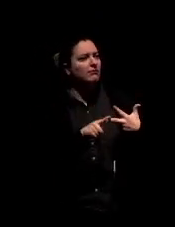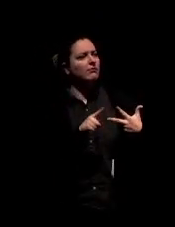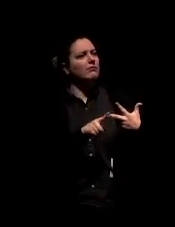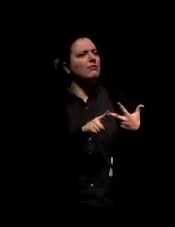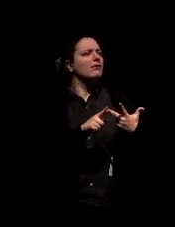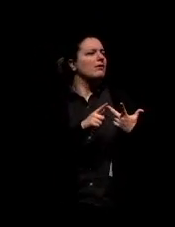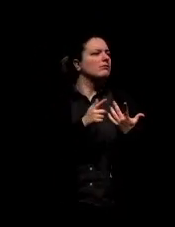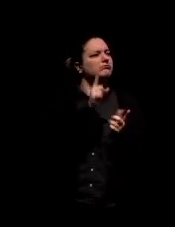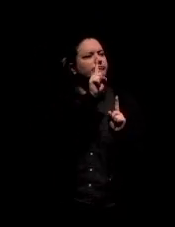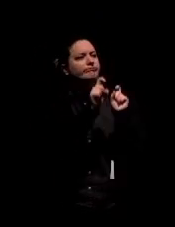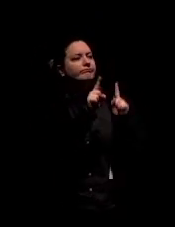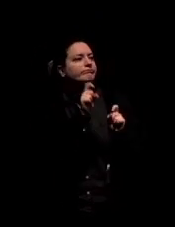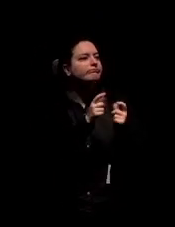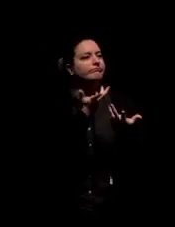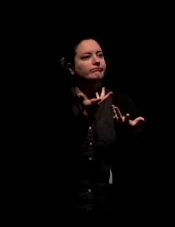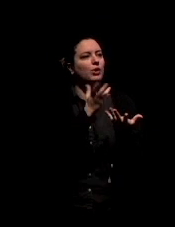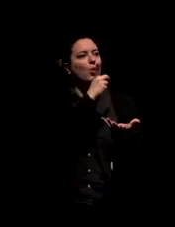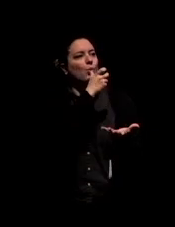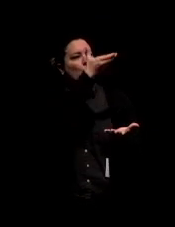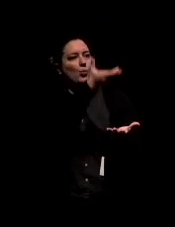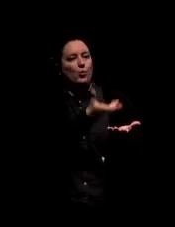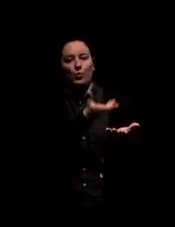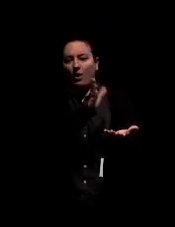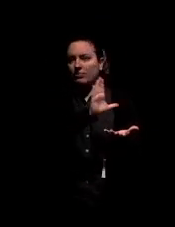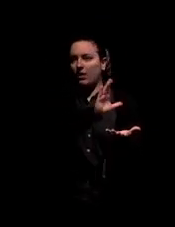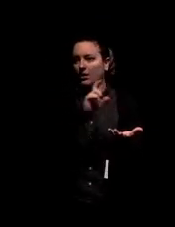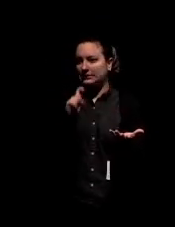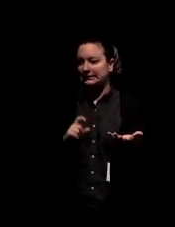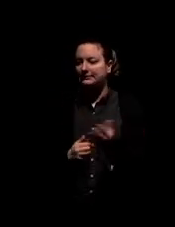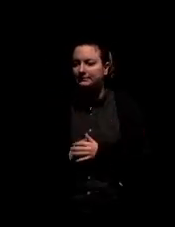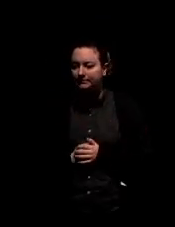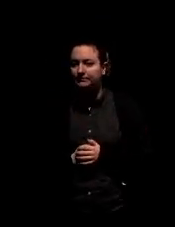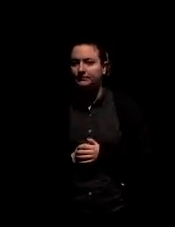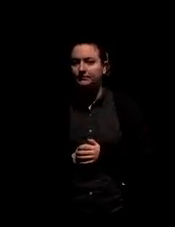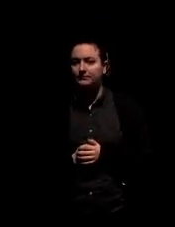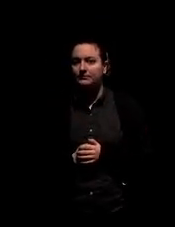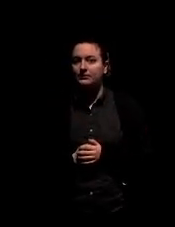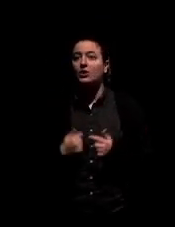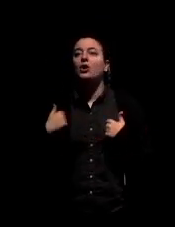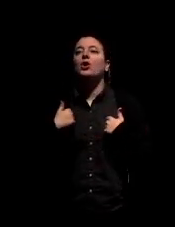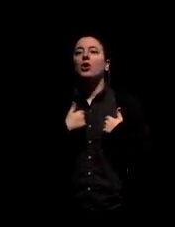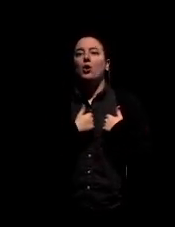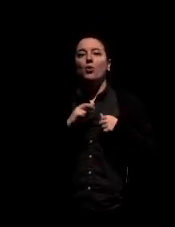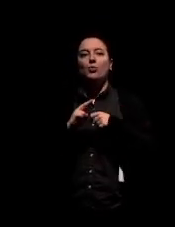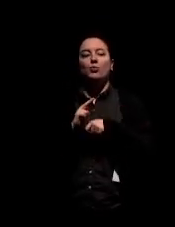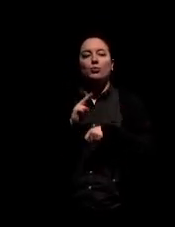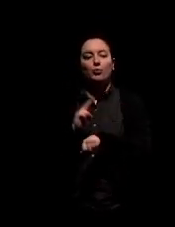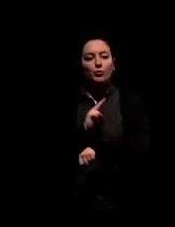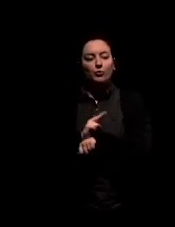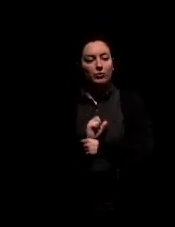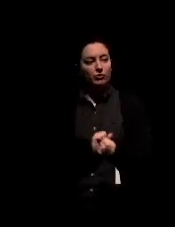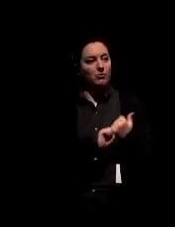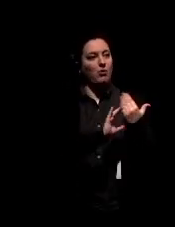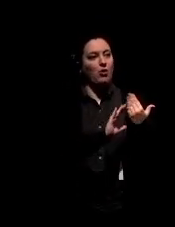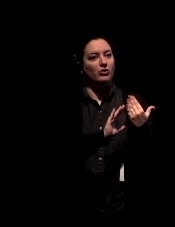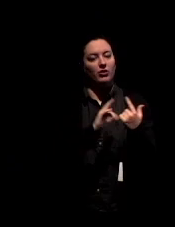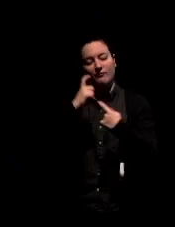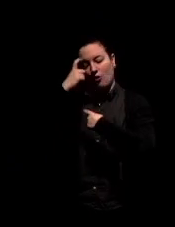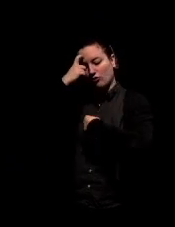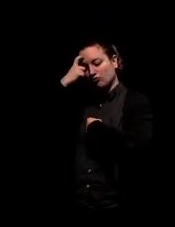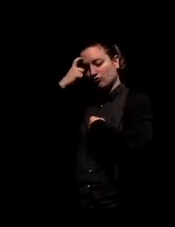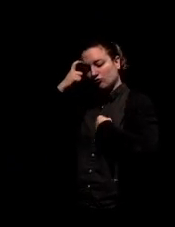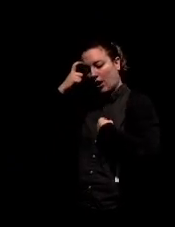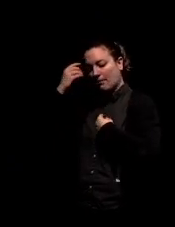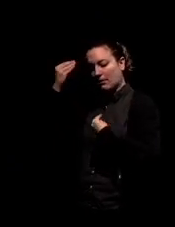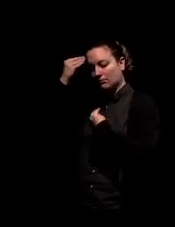And all the other things that they do. Our approach is trauma-informed. So our staff, especially our mental health staff,